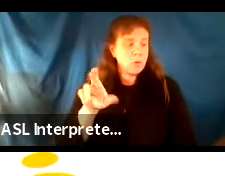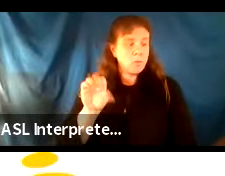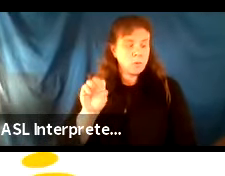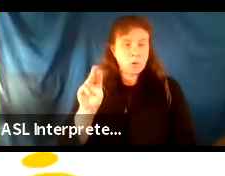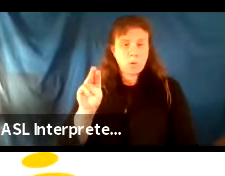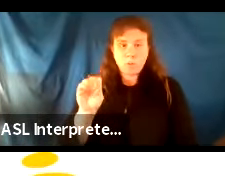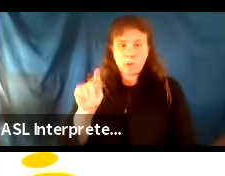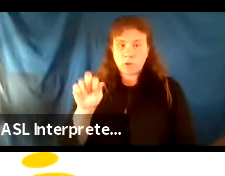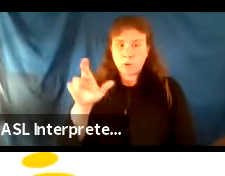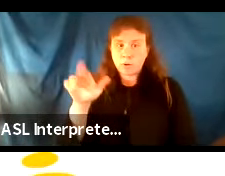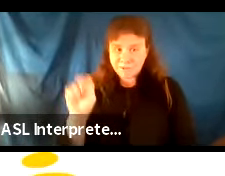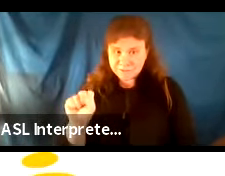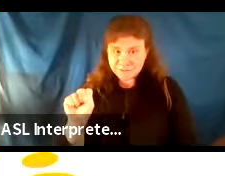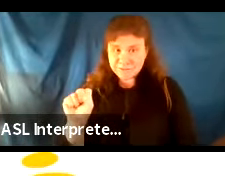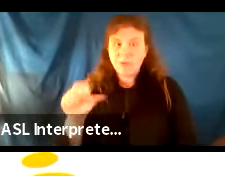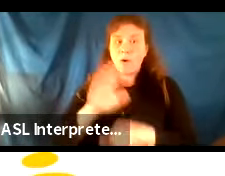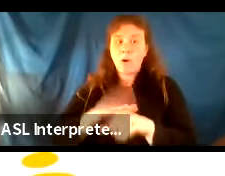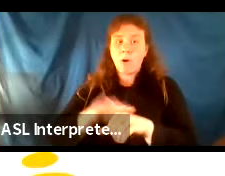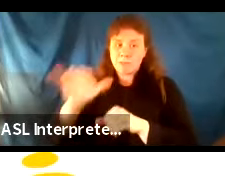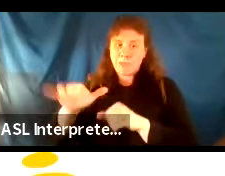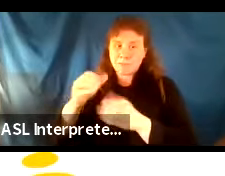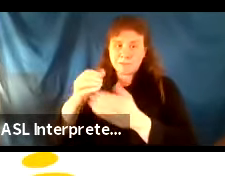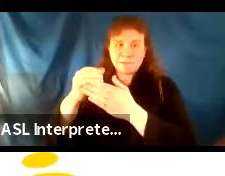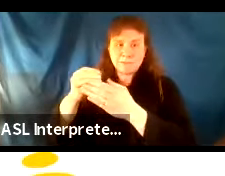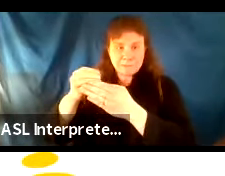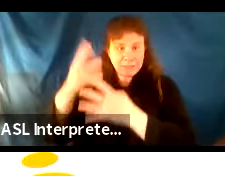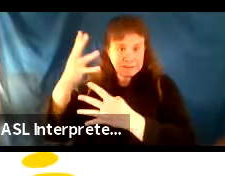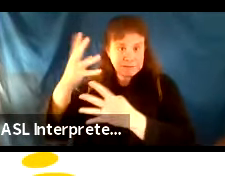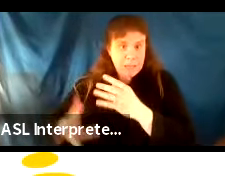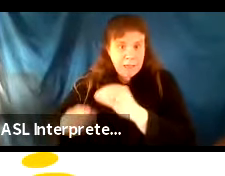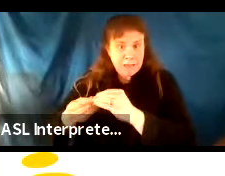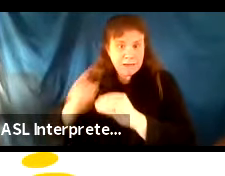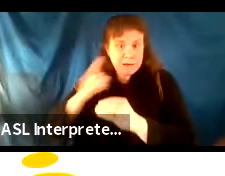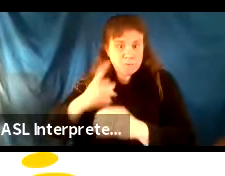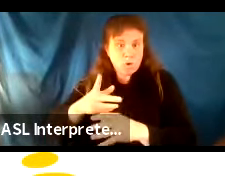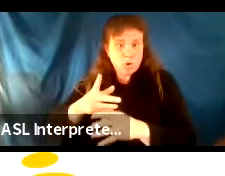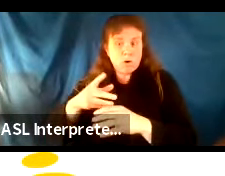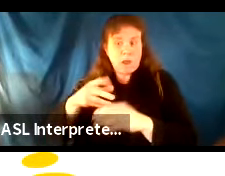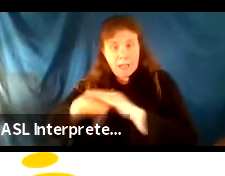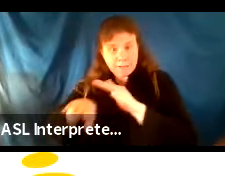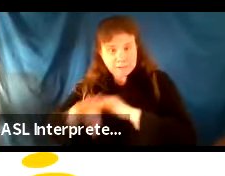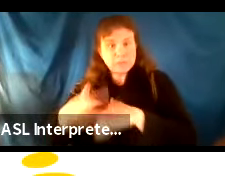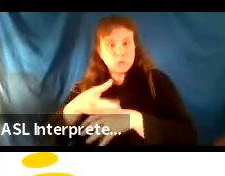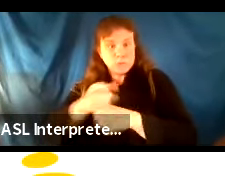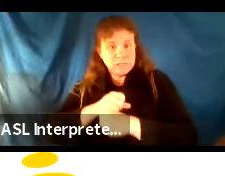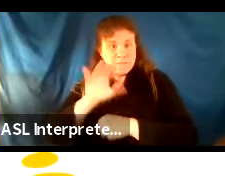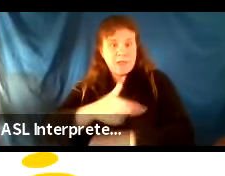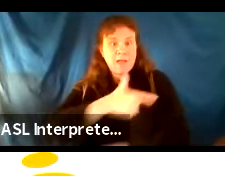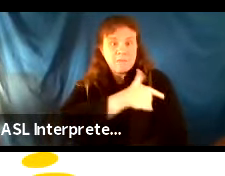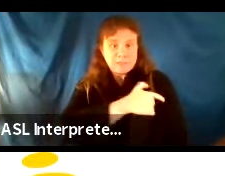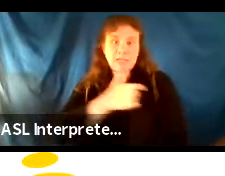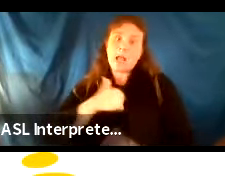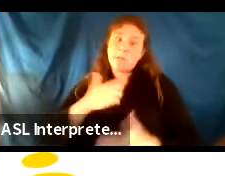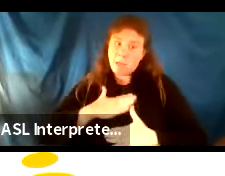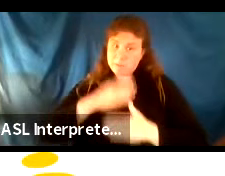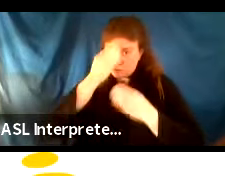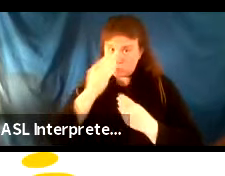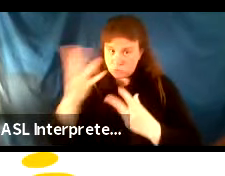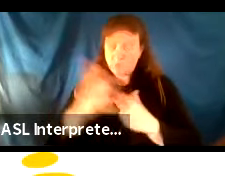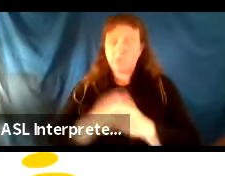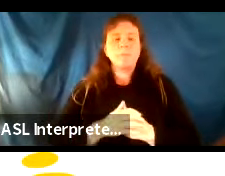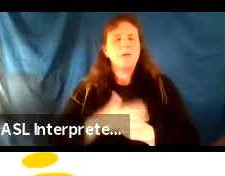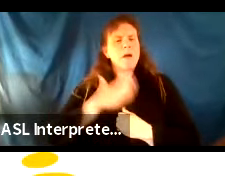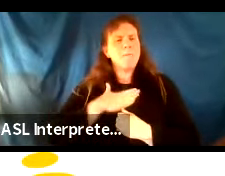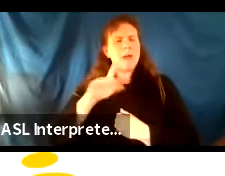been on that list for receiving vaccines. So I'm happy to share that. The question that I had, and actually was